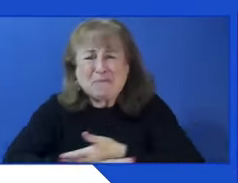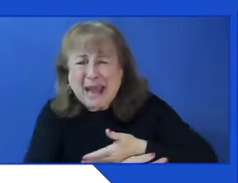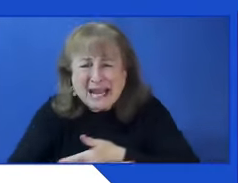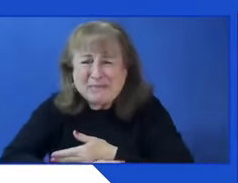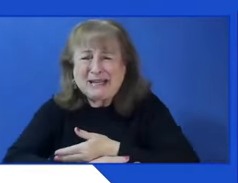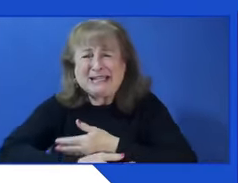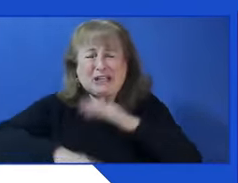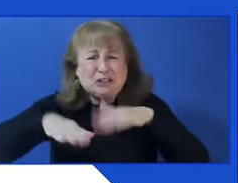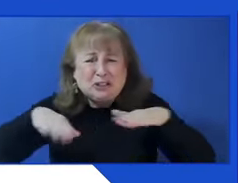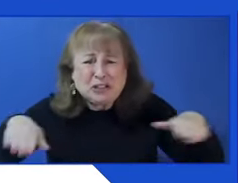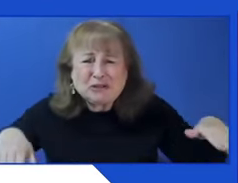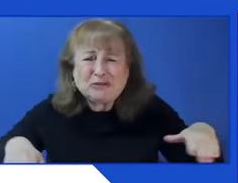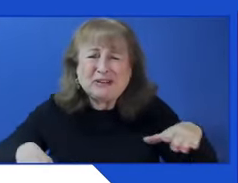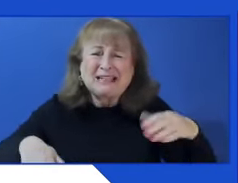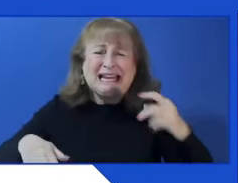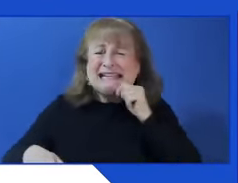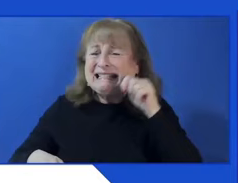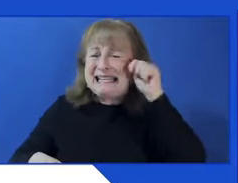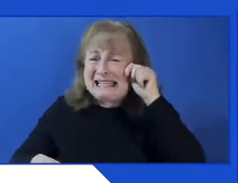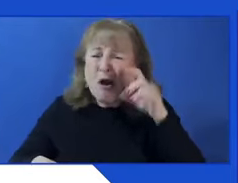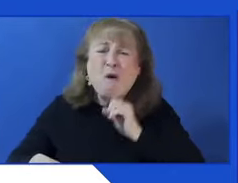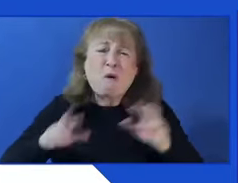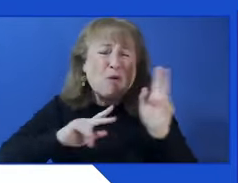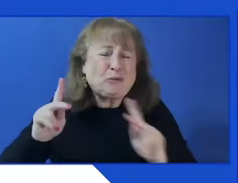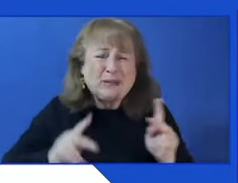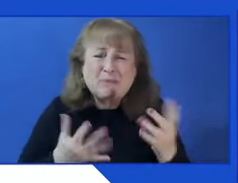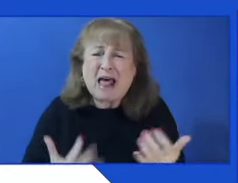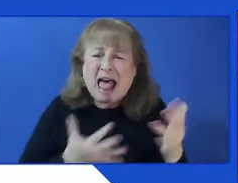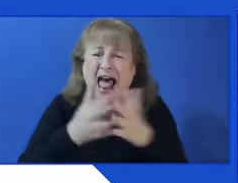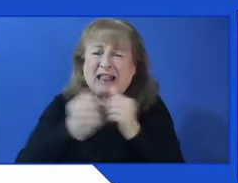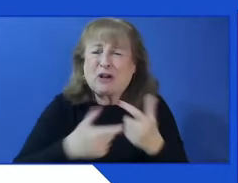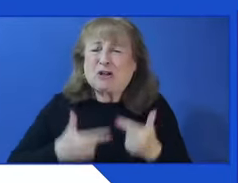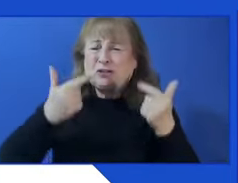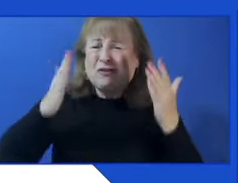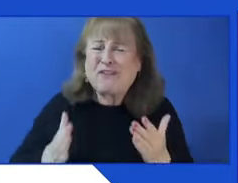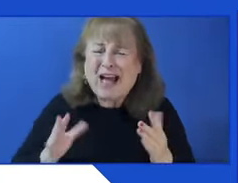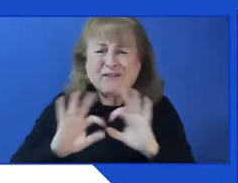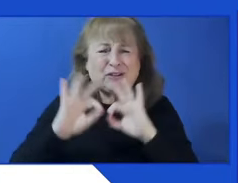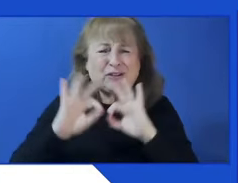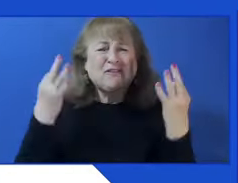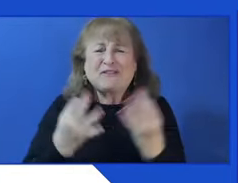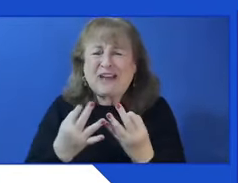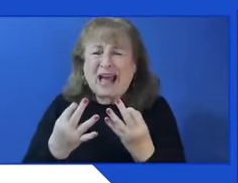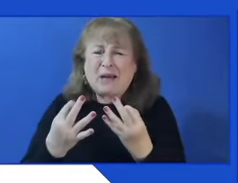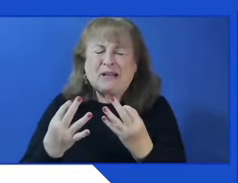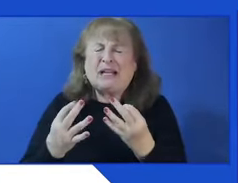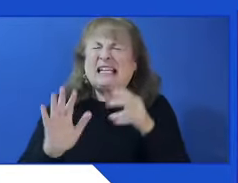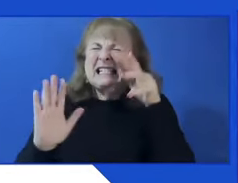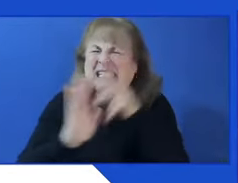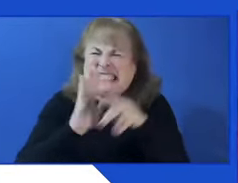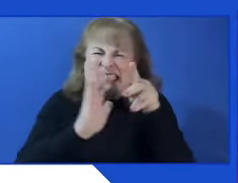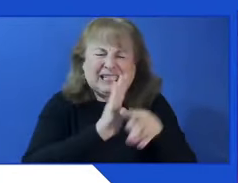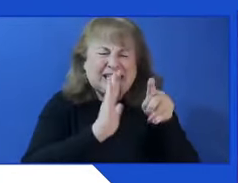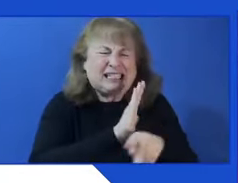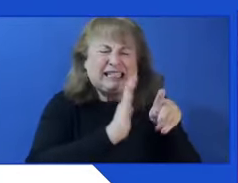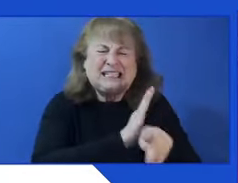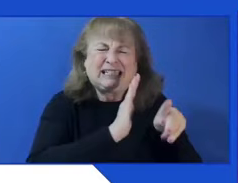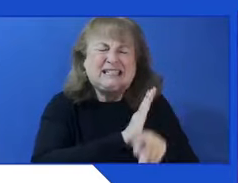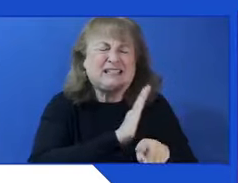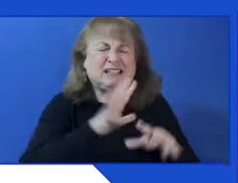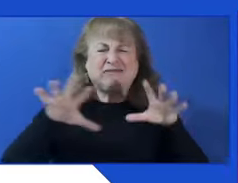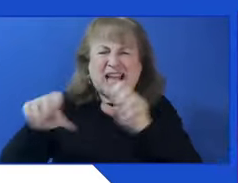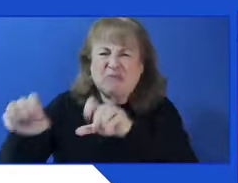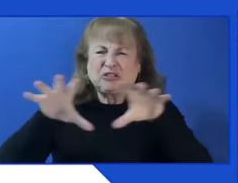teens, the elderly, Holocaust survivors, and entire families brutally terrorized, murdered, and